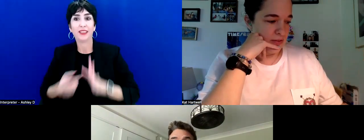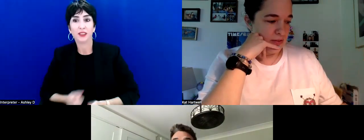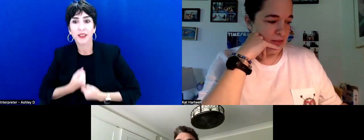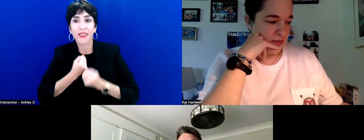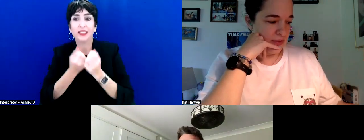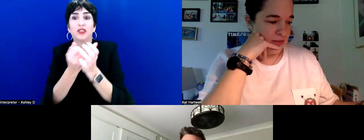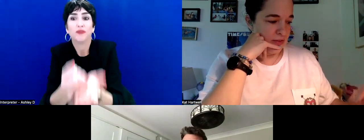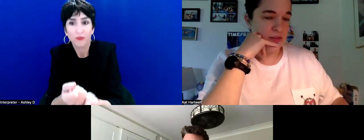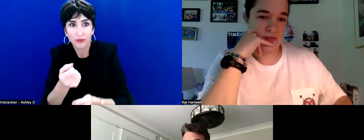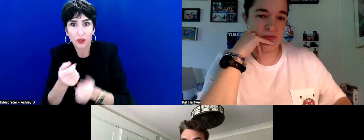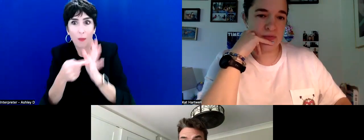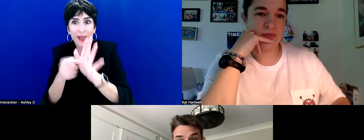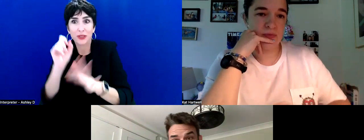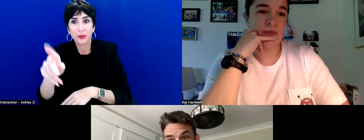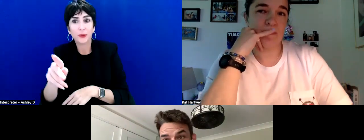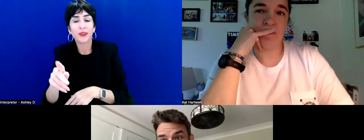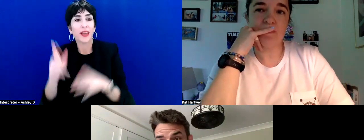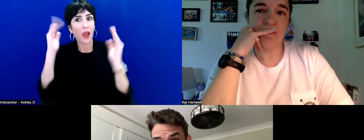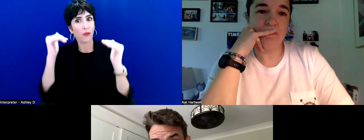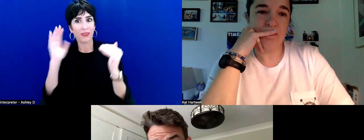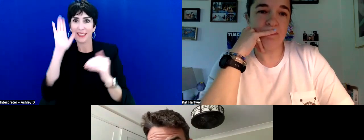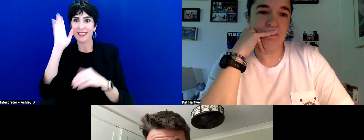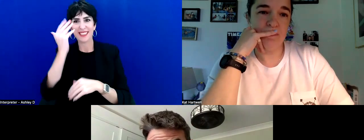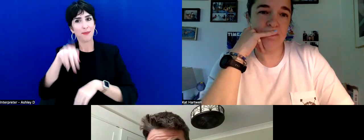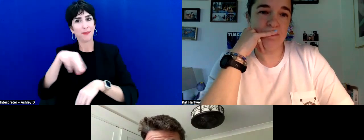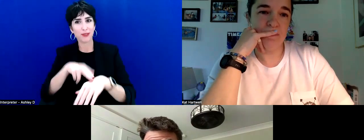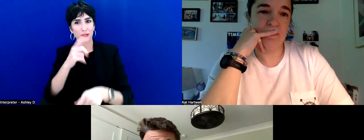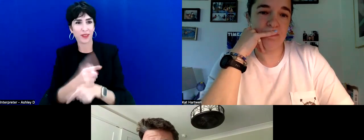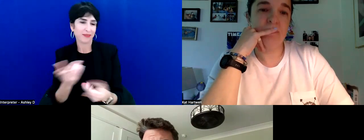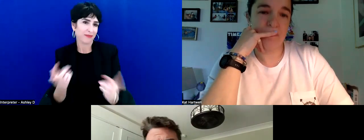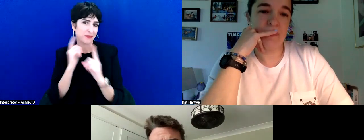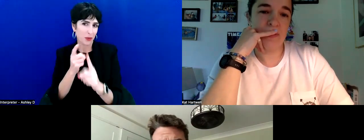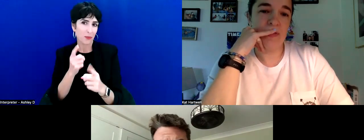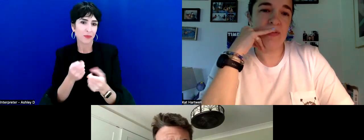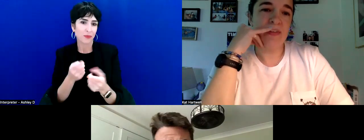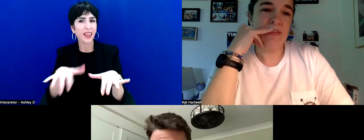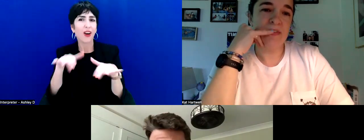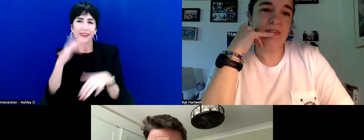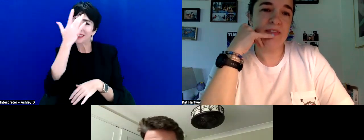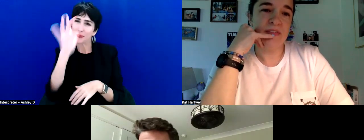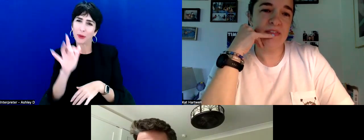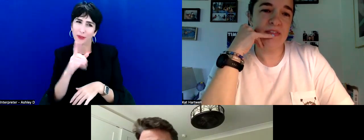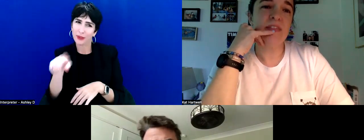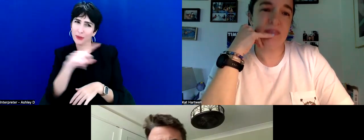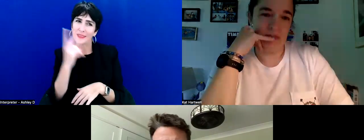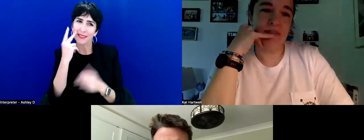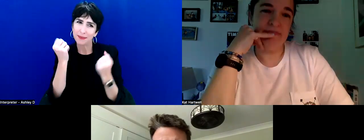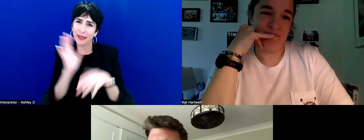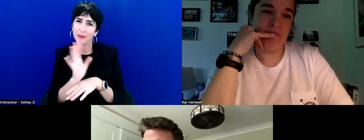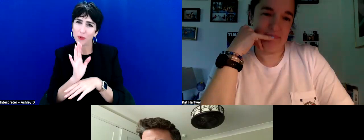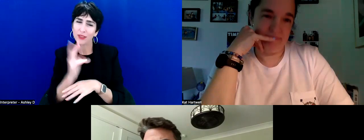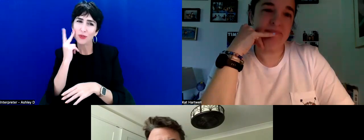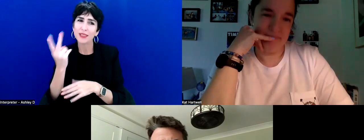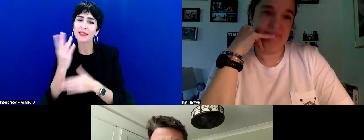out to you and have it hopefully come across natural, right? And audiences are smart. I mean, you guys have seen movies and you've seen